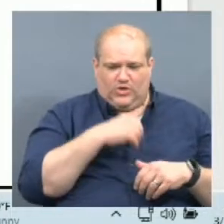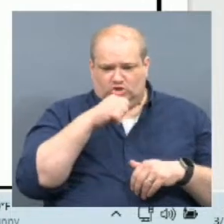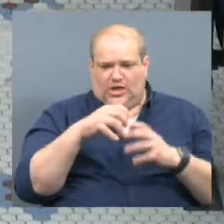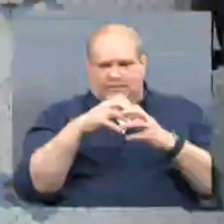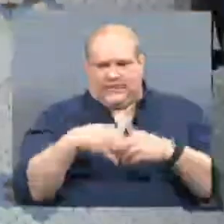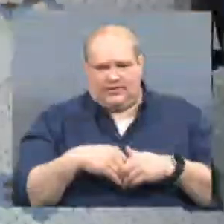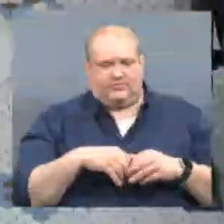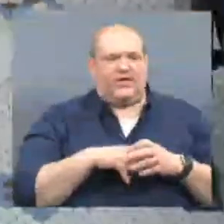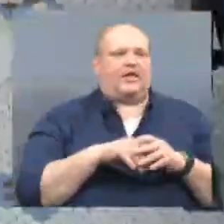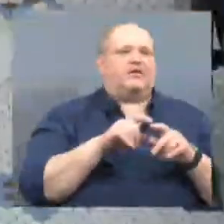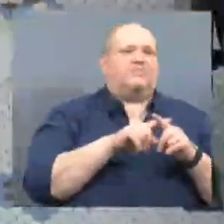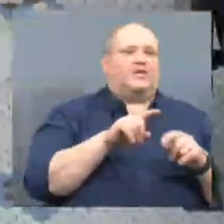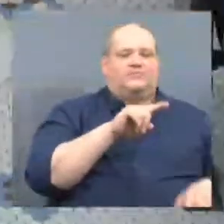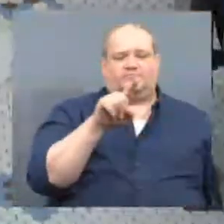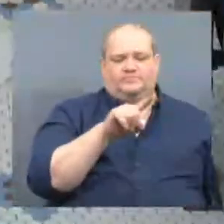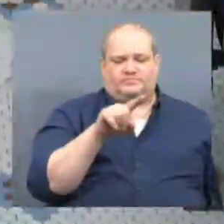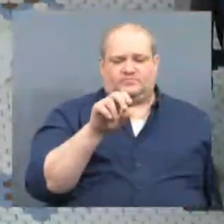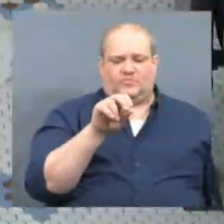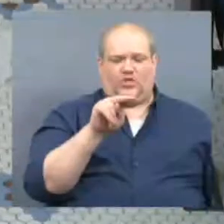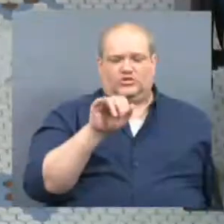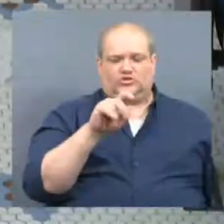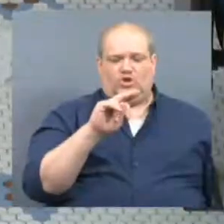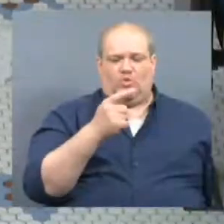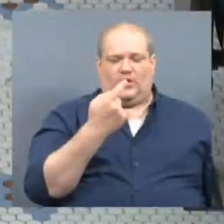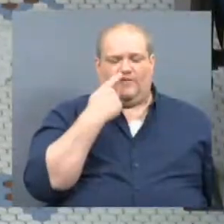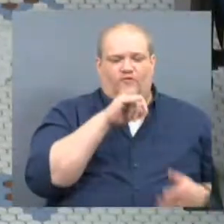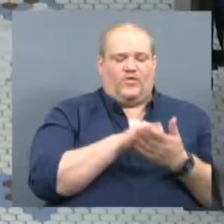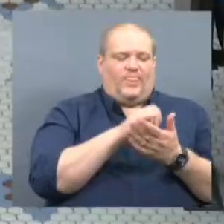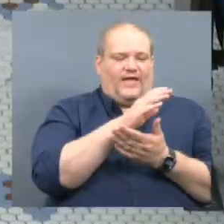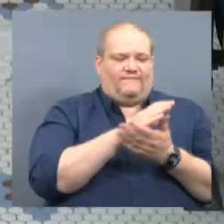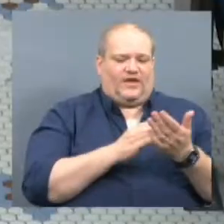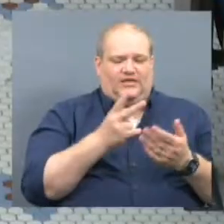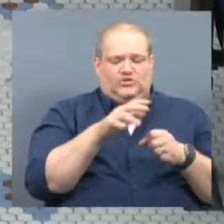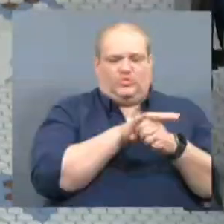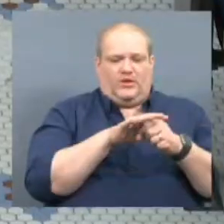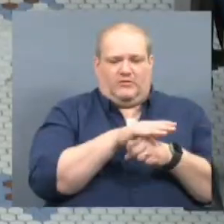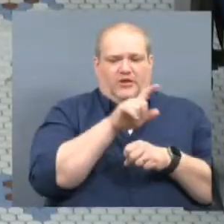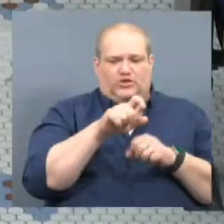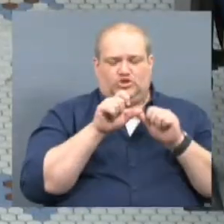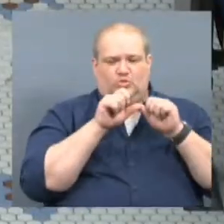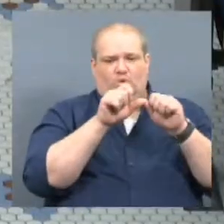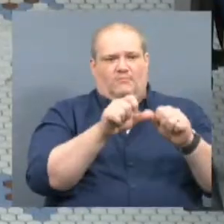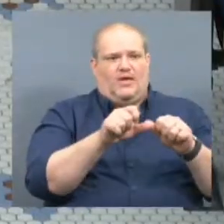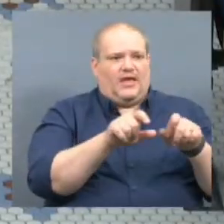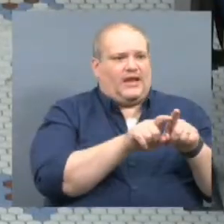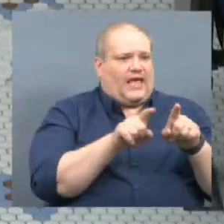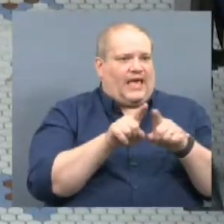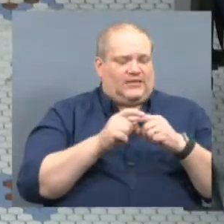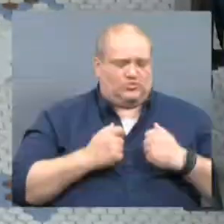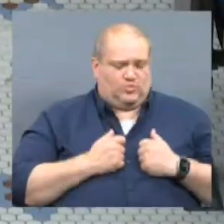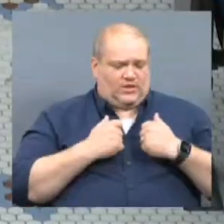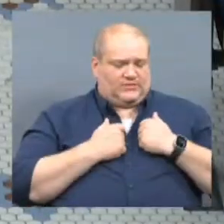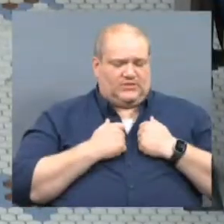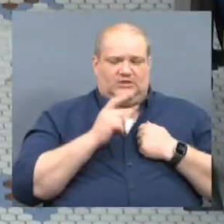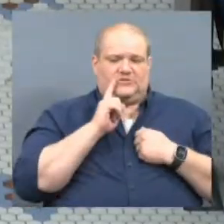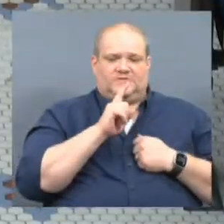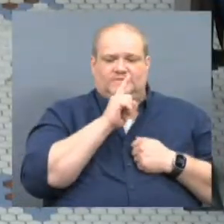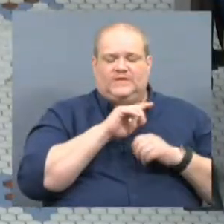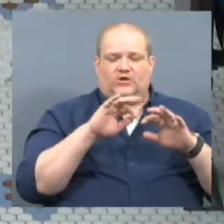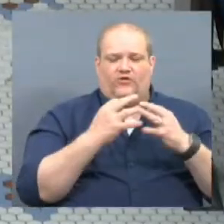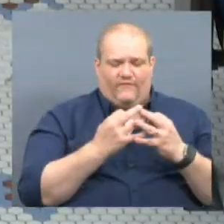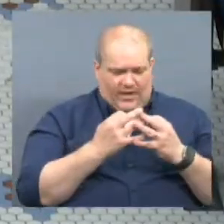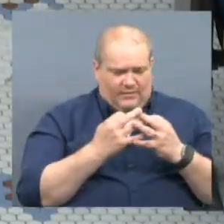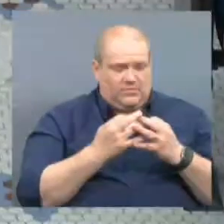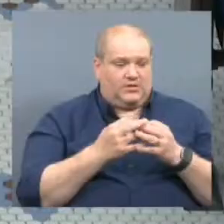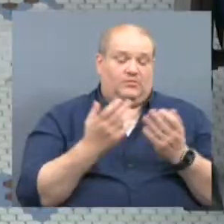down. But the zoning for that phase 2 area should remain as residential, single-family residence,